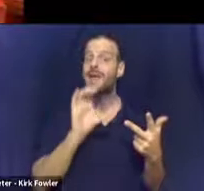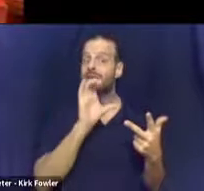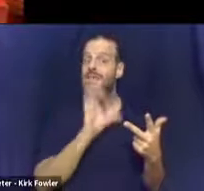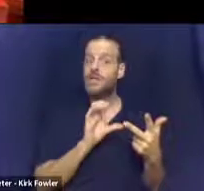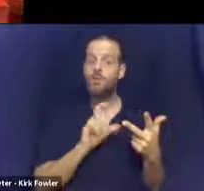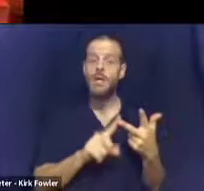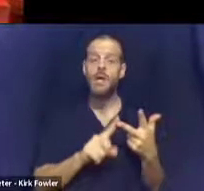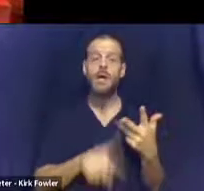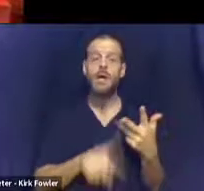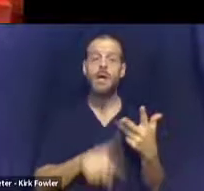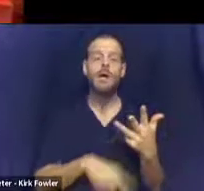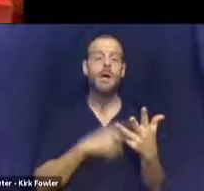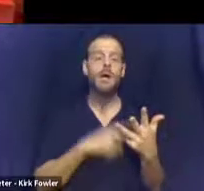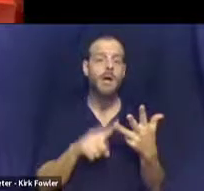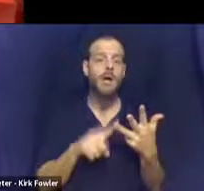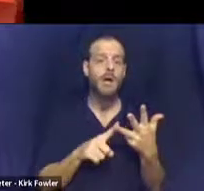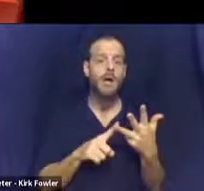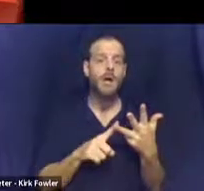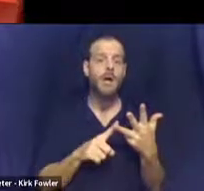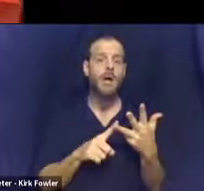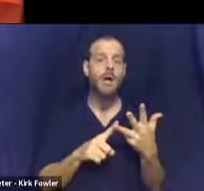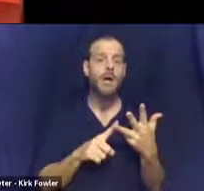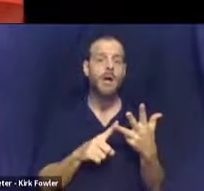Or deliver packages.